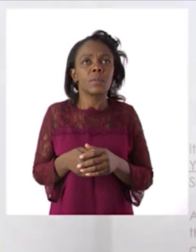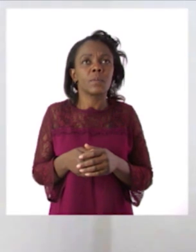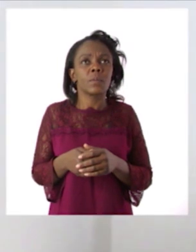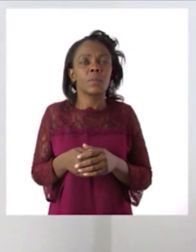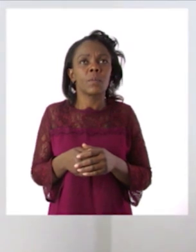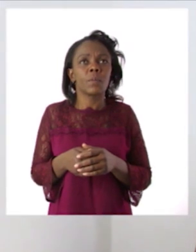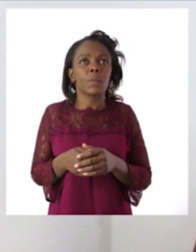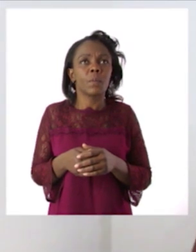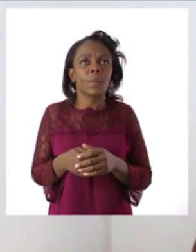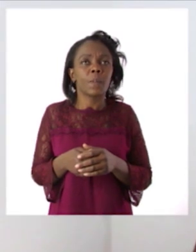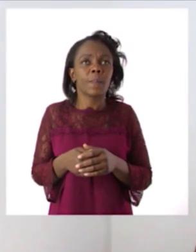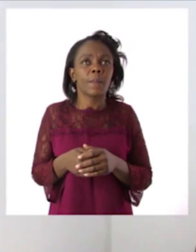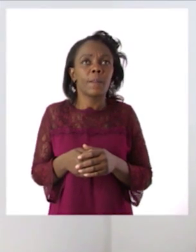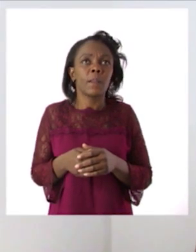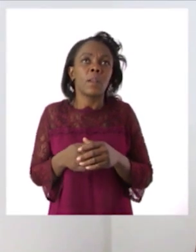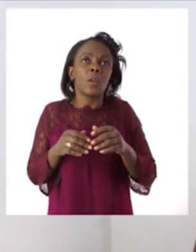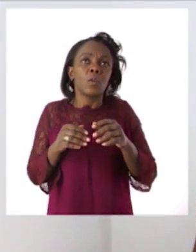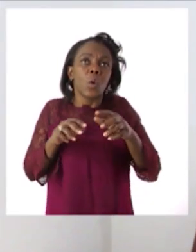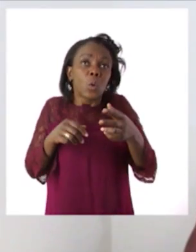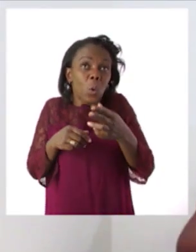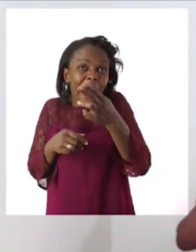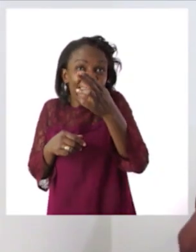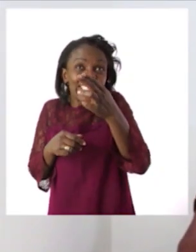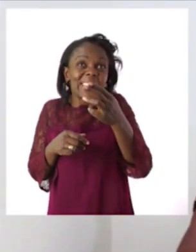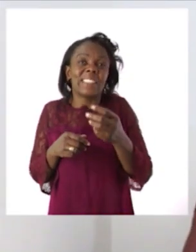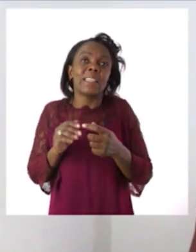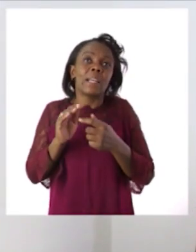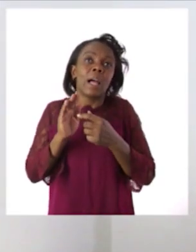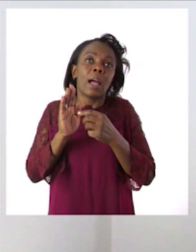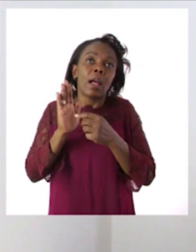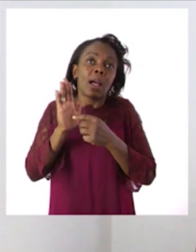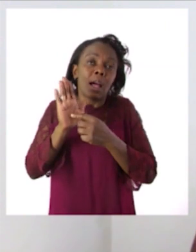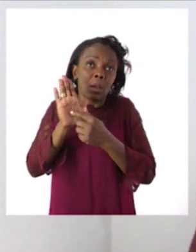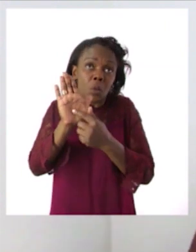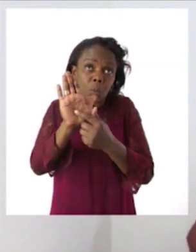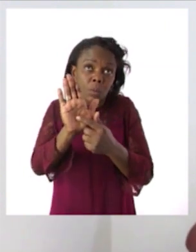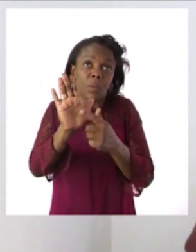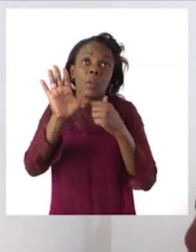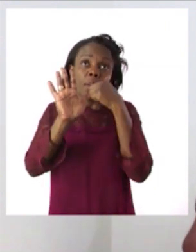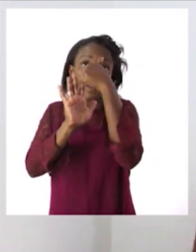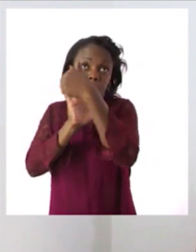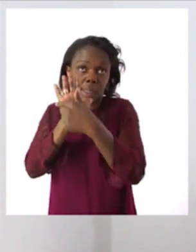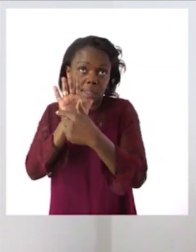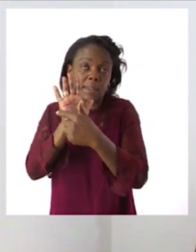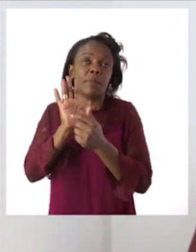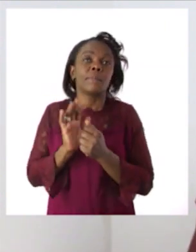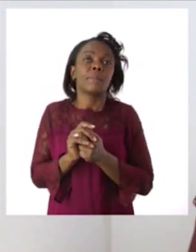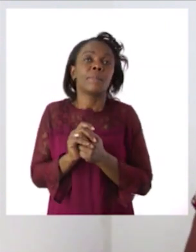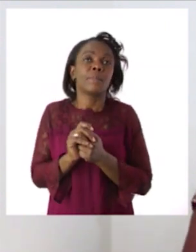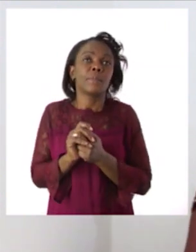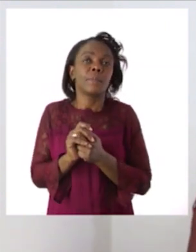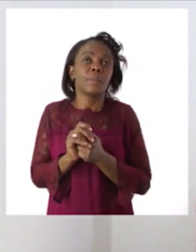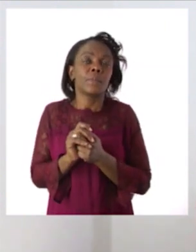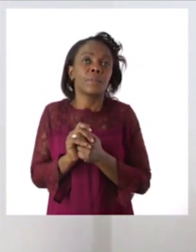it according to the vowels which are in a word, it will give me a clue on where to cut. But